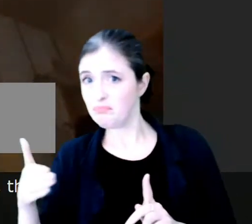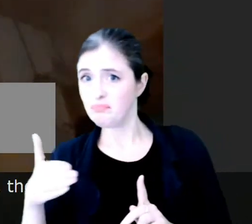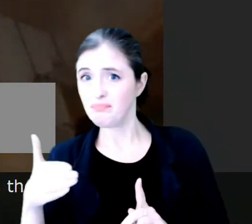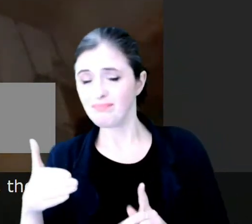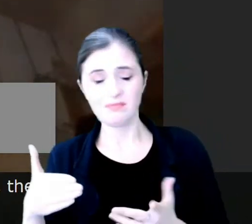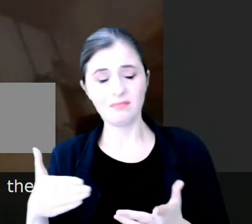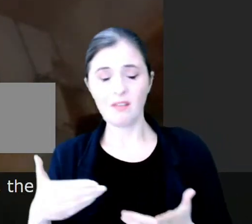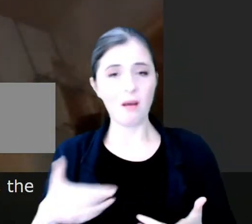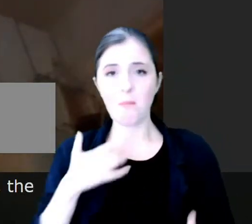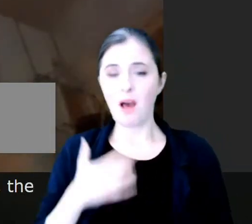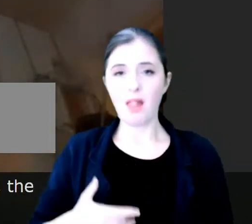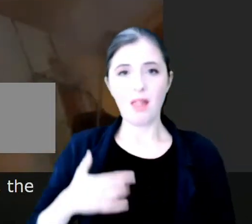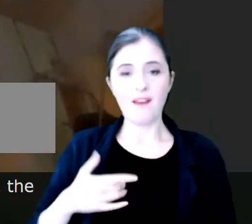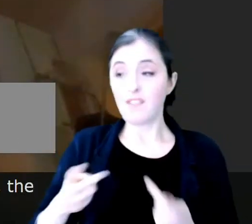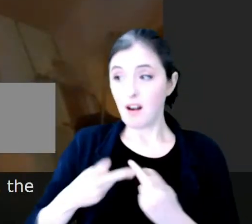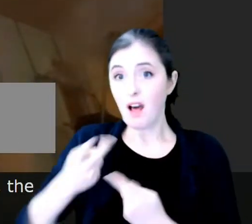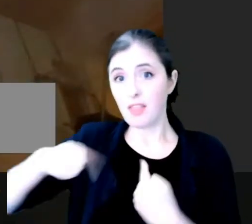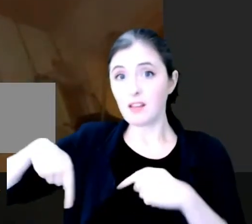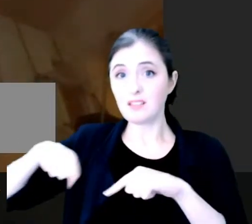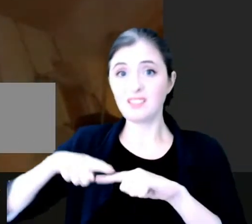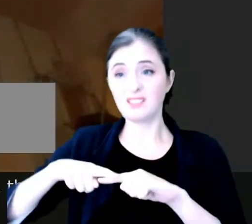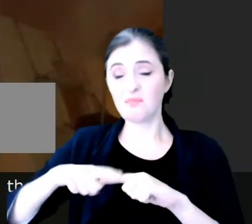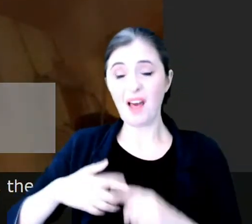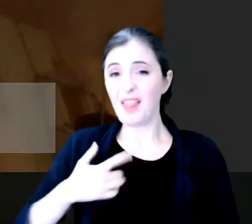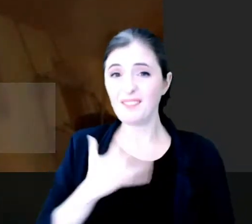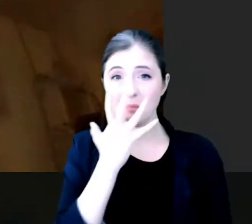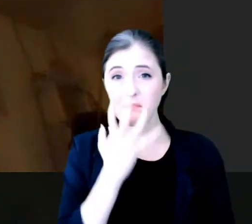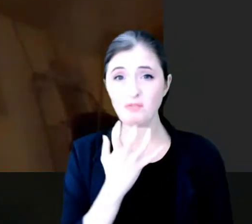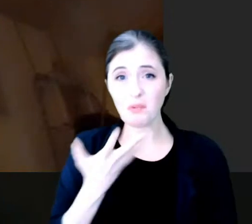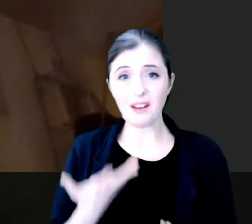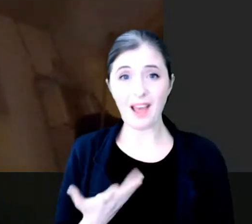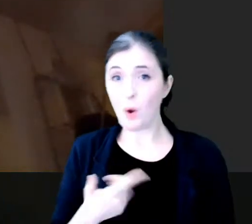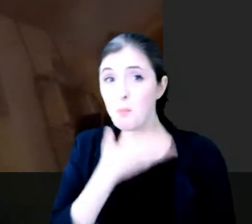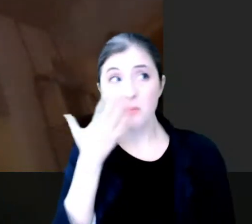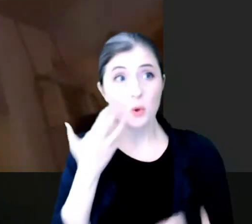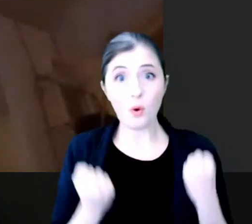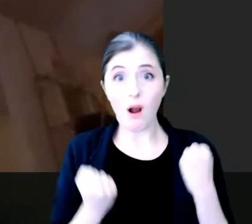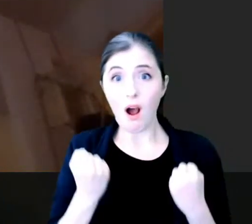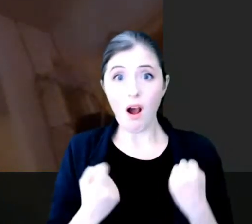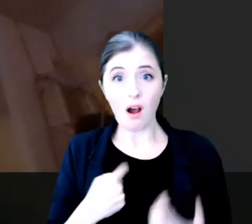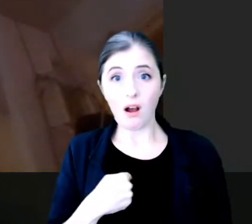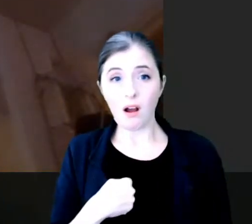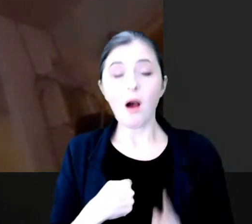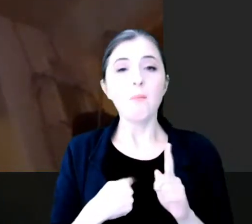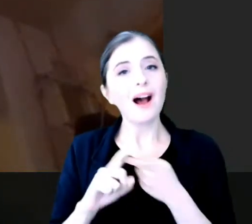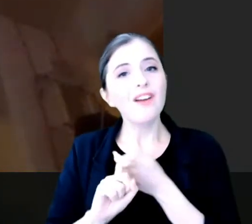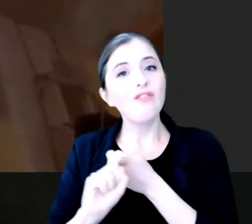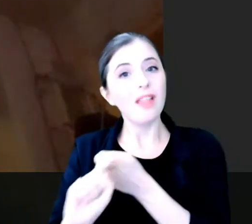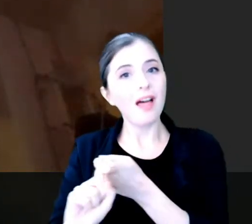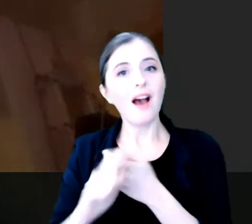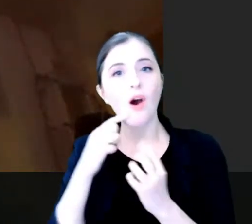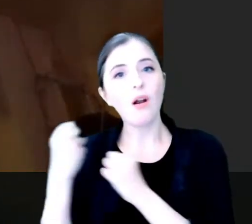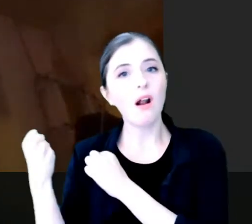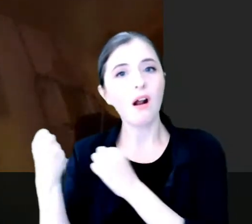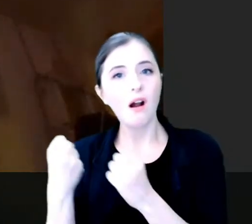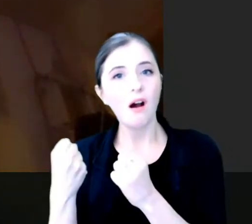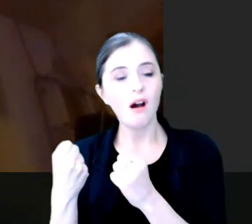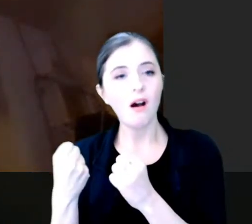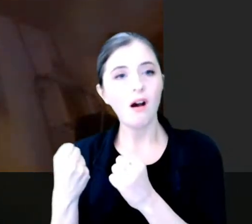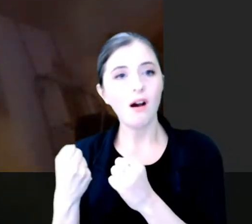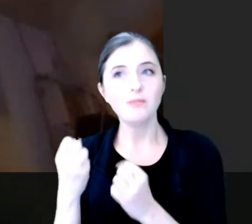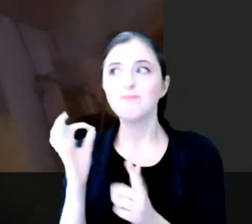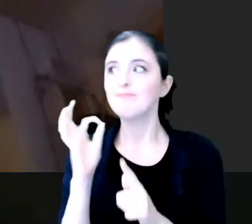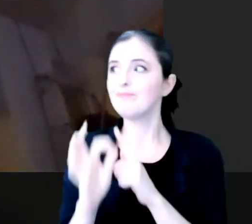know completely miserable. I'm not a car owner, but I do rely on a car quite often, especially during the